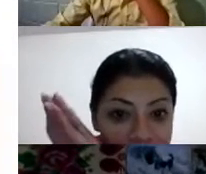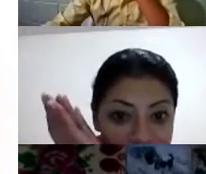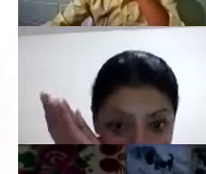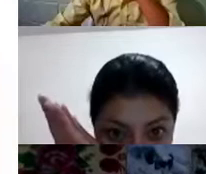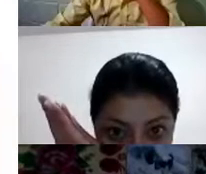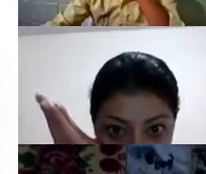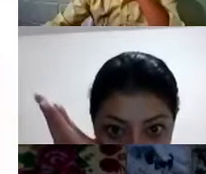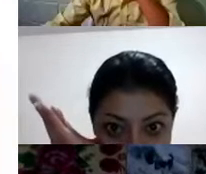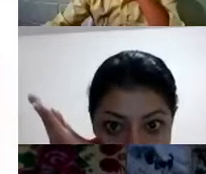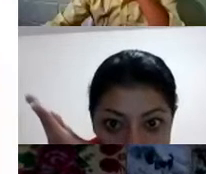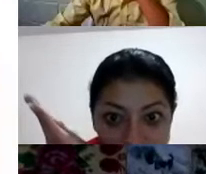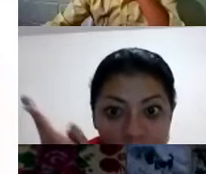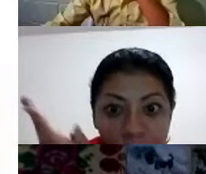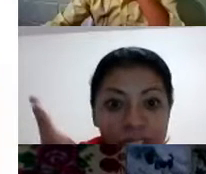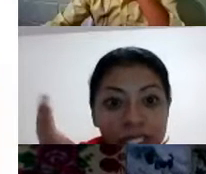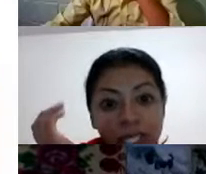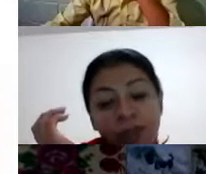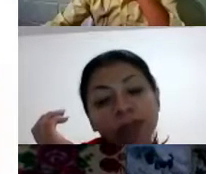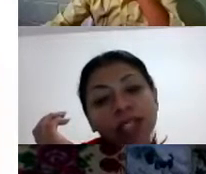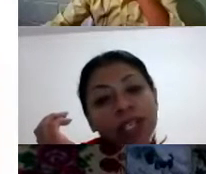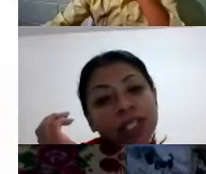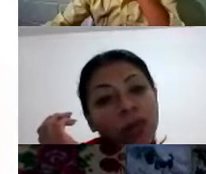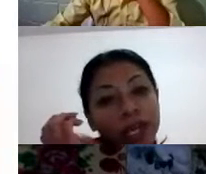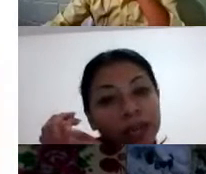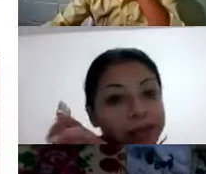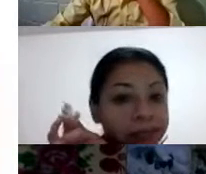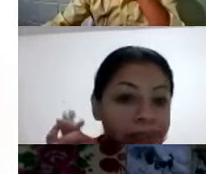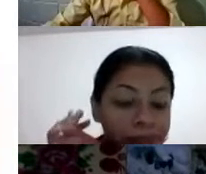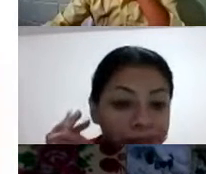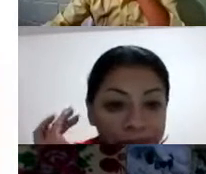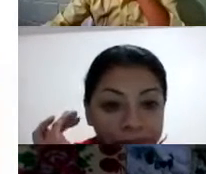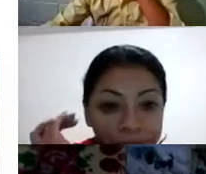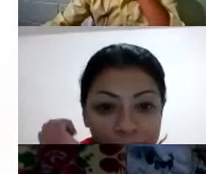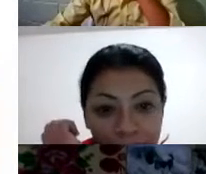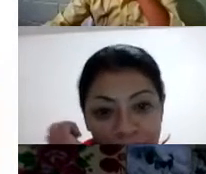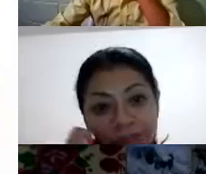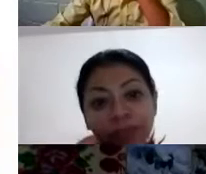delivering the presentations for the CEO next week?